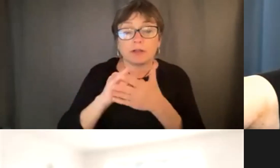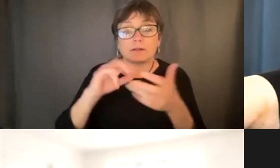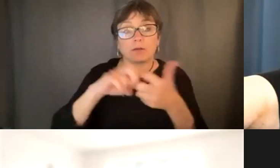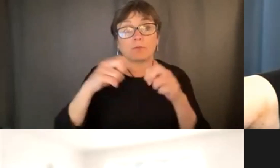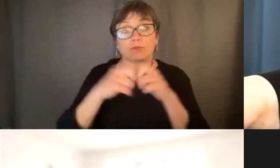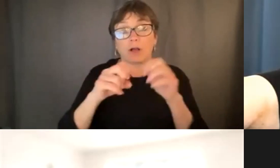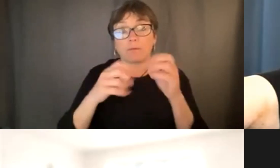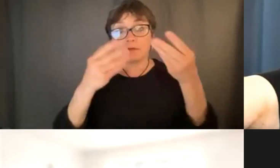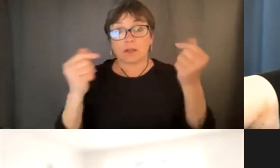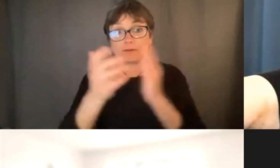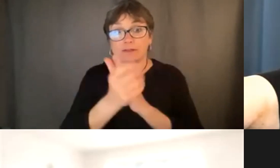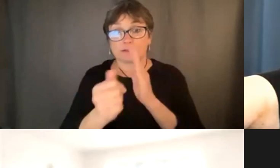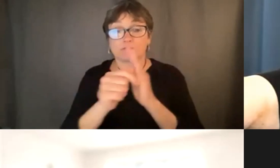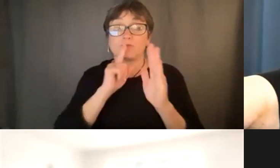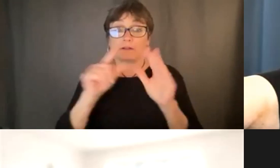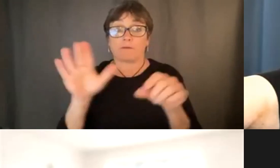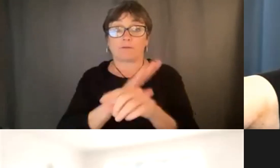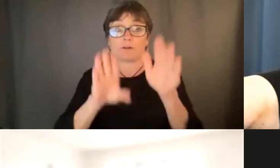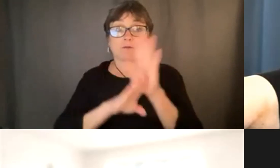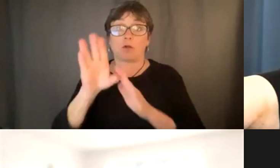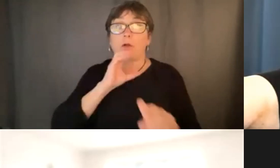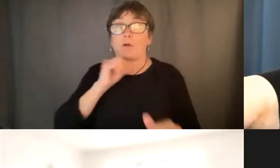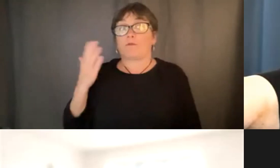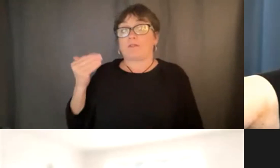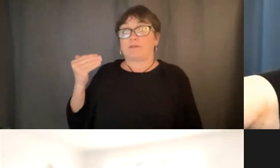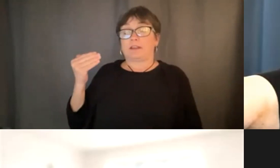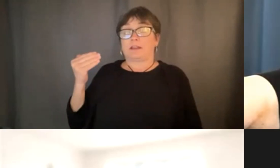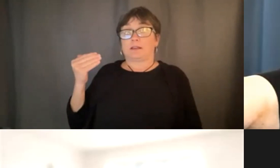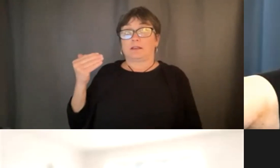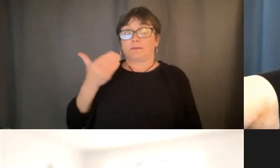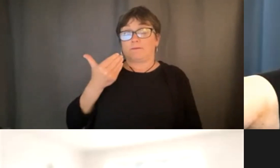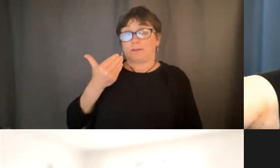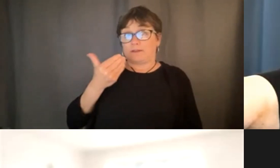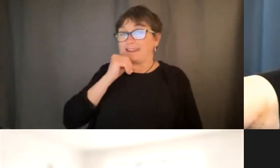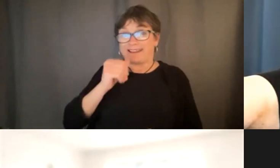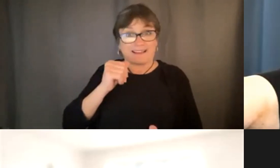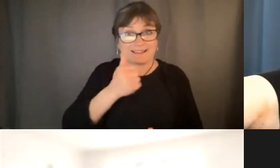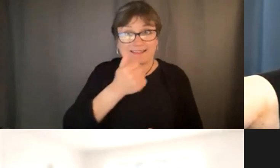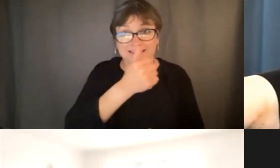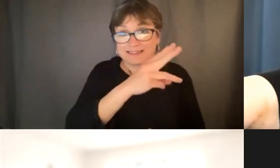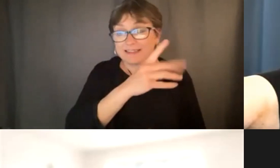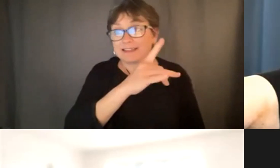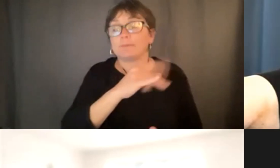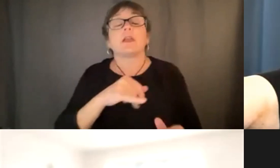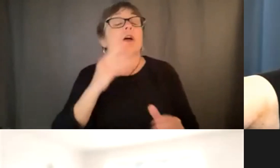15. I would say my husband's is still developing and he's 34. So